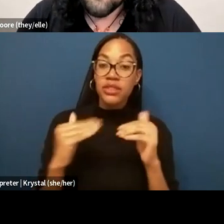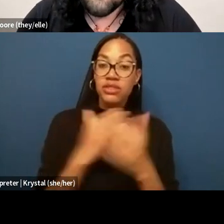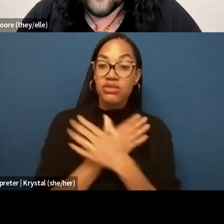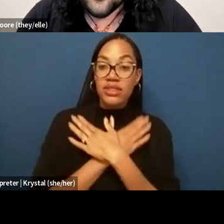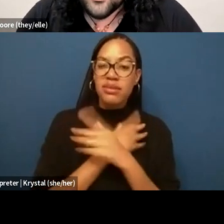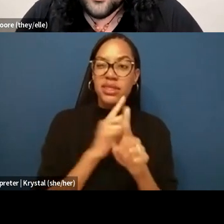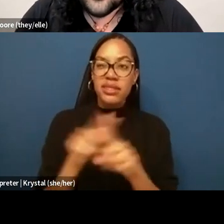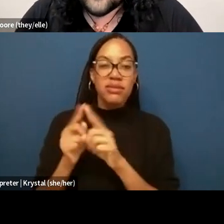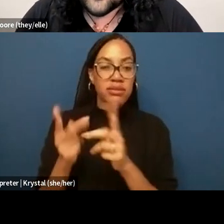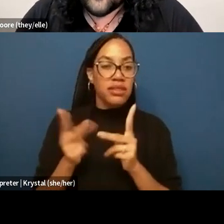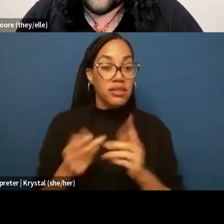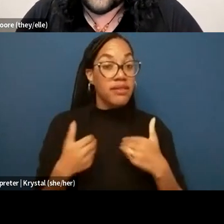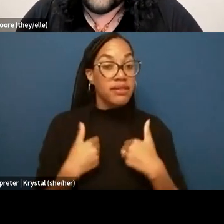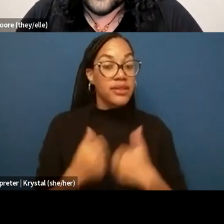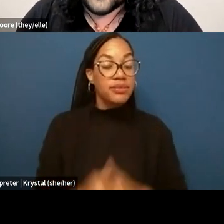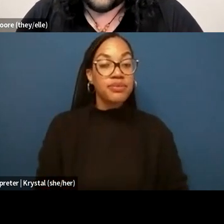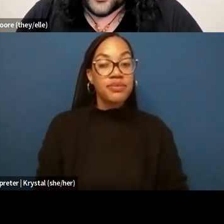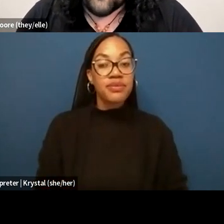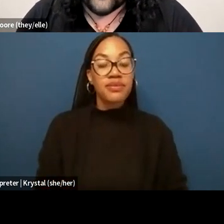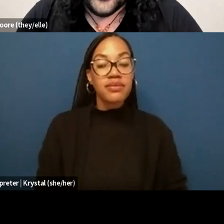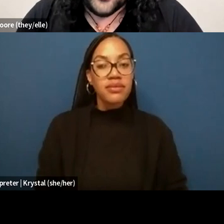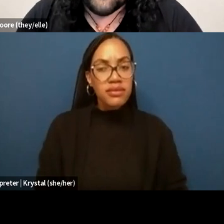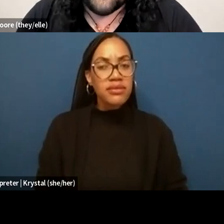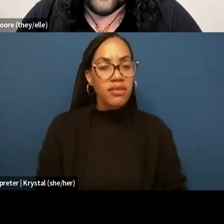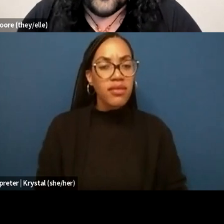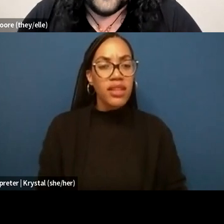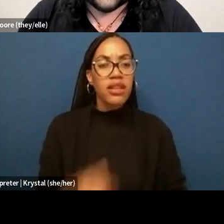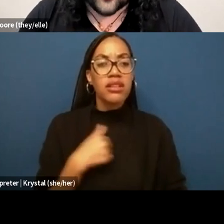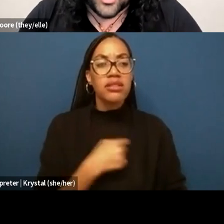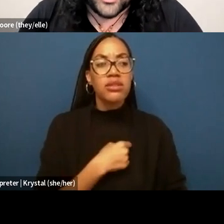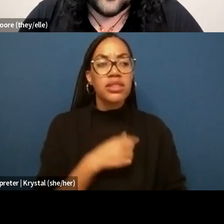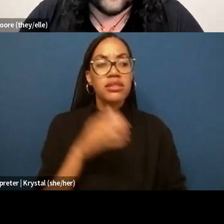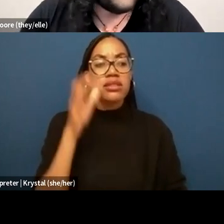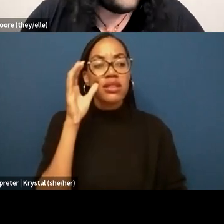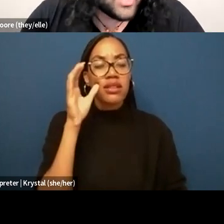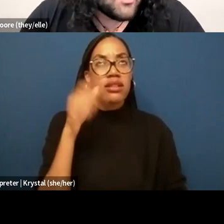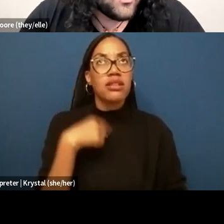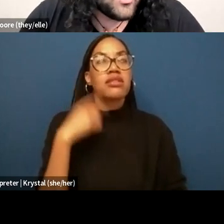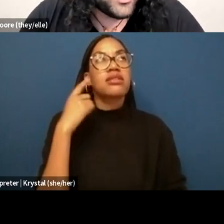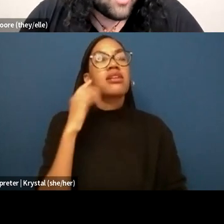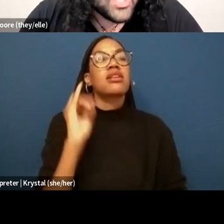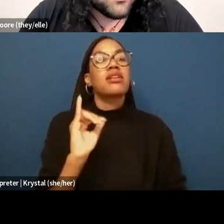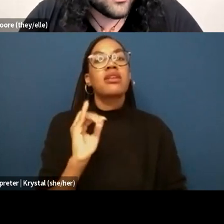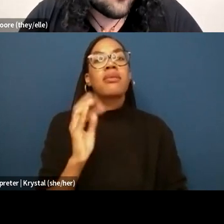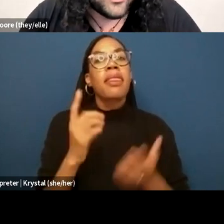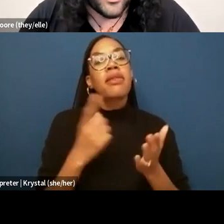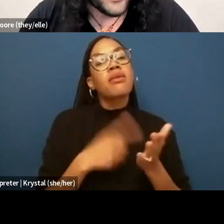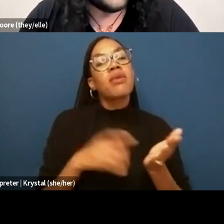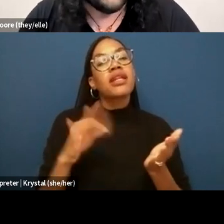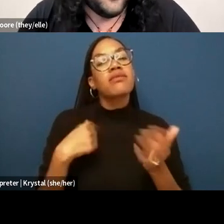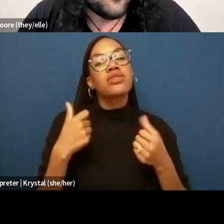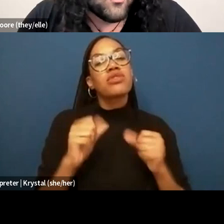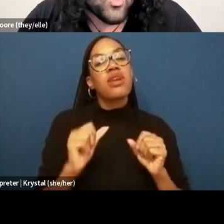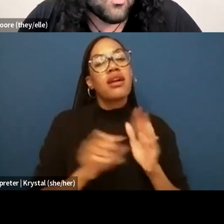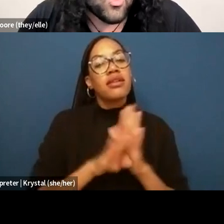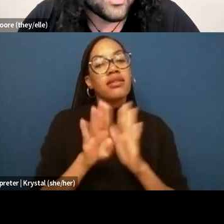And so we were like, okay, what if we try to develop a peer respite? There has